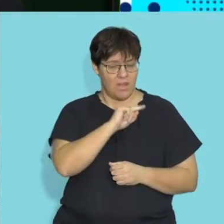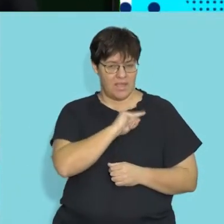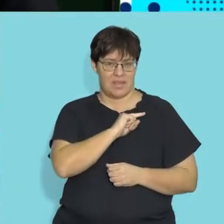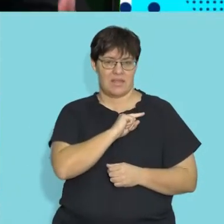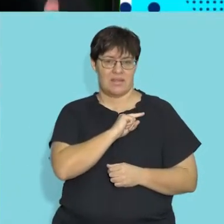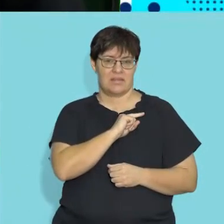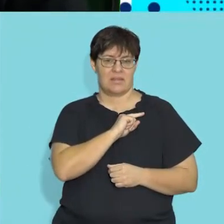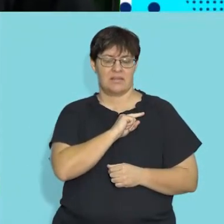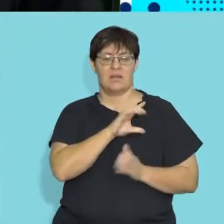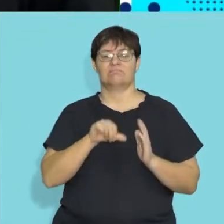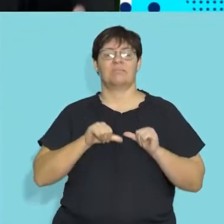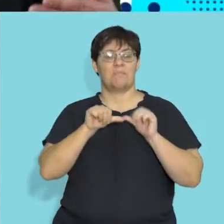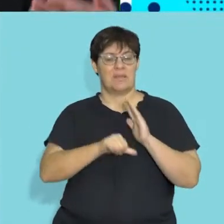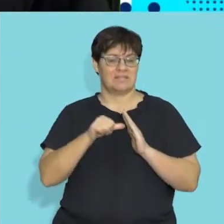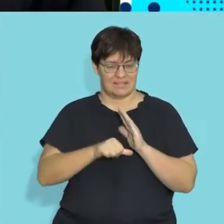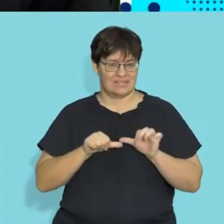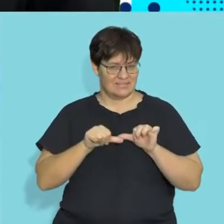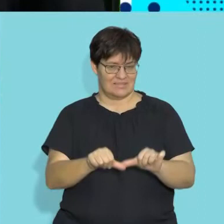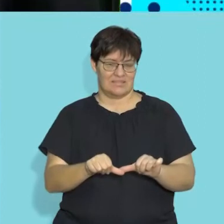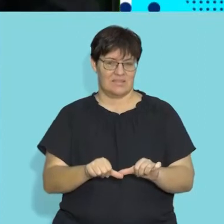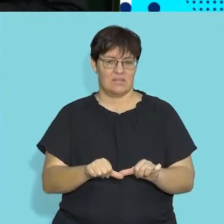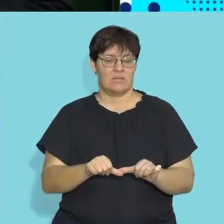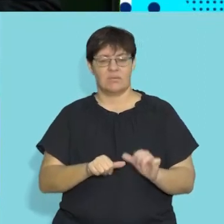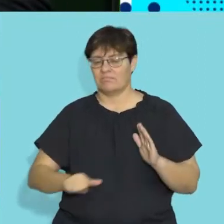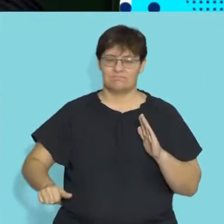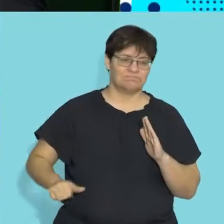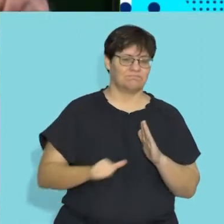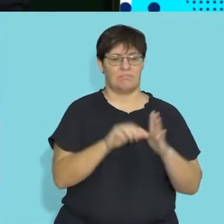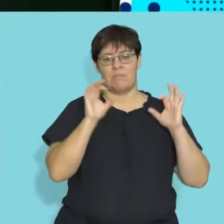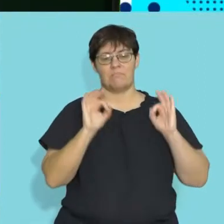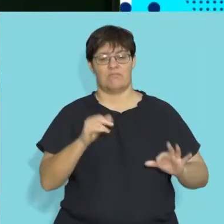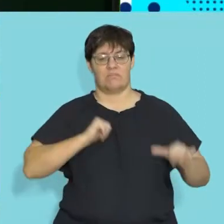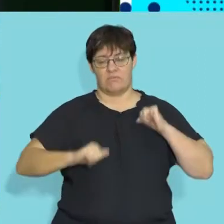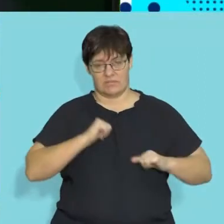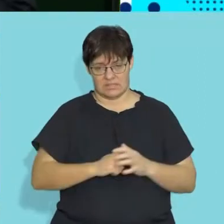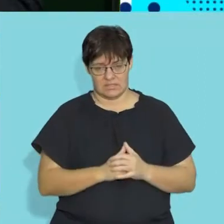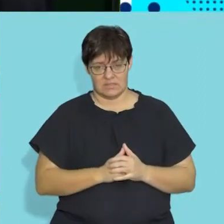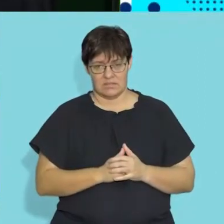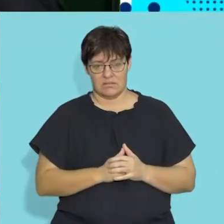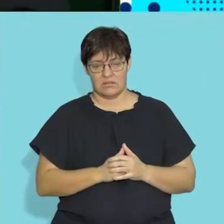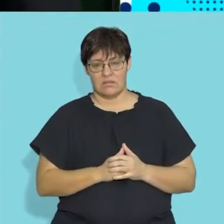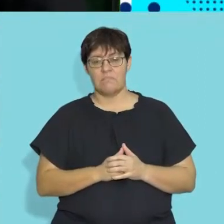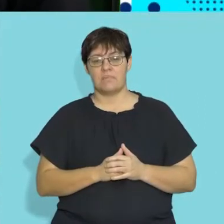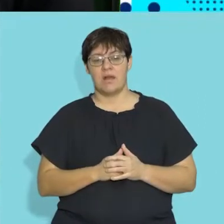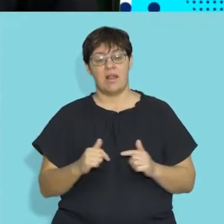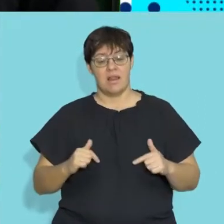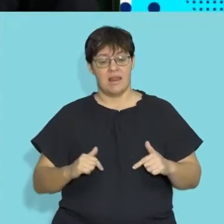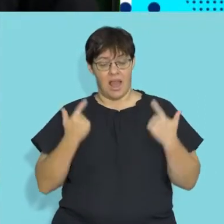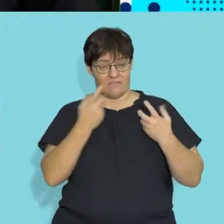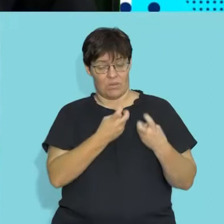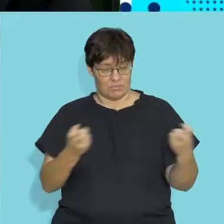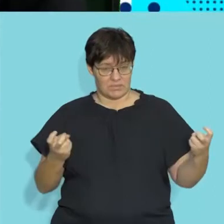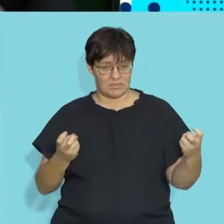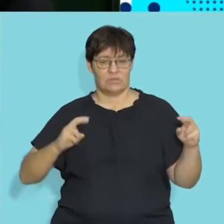not maintain and keep it at its perfect performance, you're going to shorten the life of that